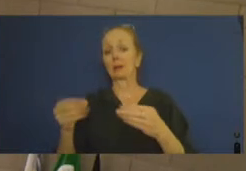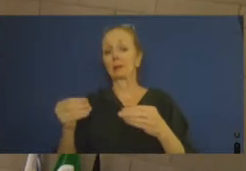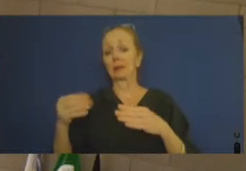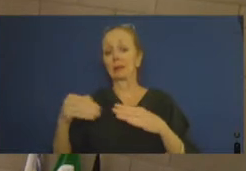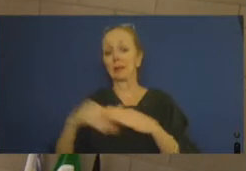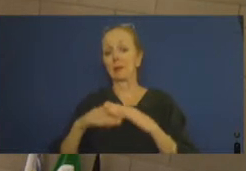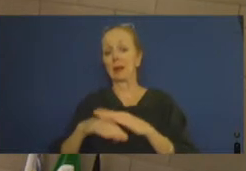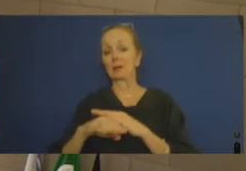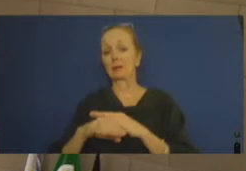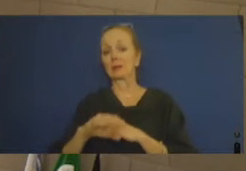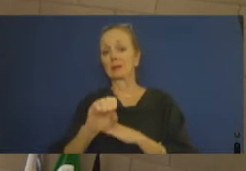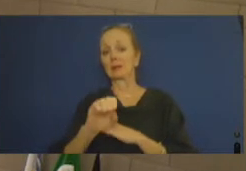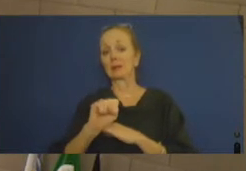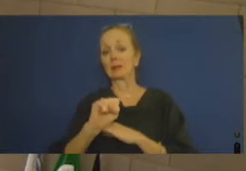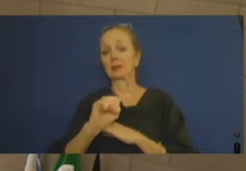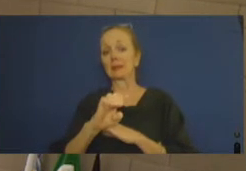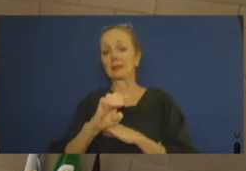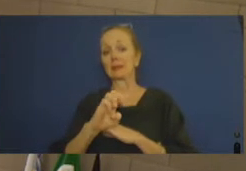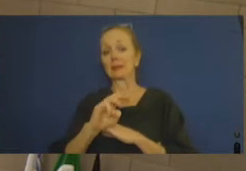Okay.